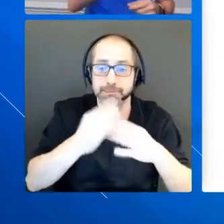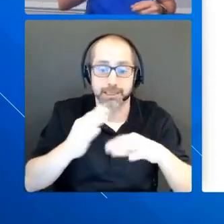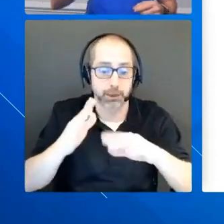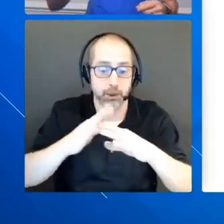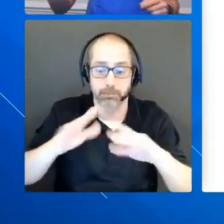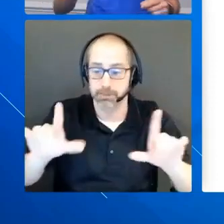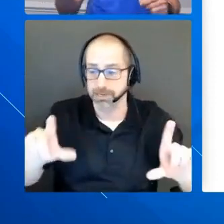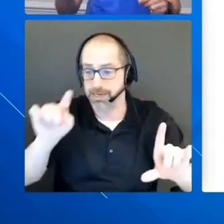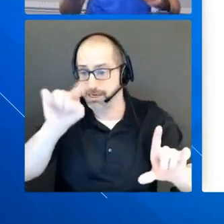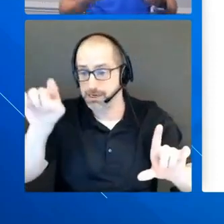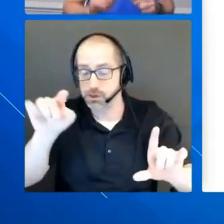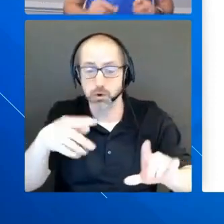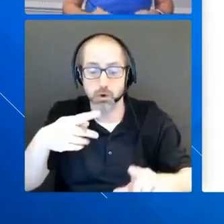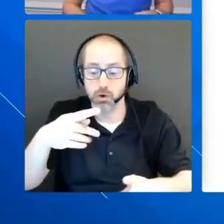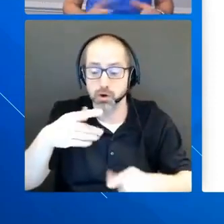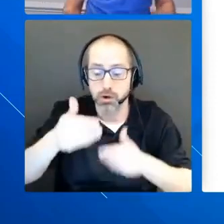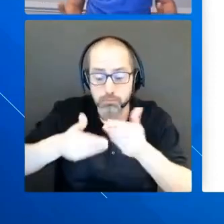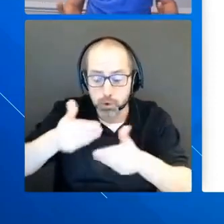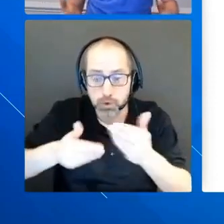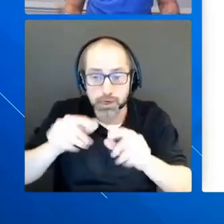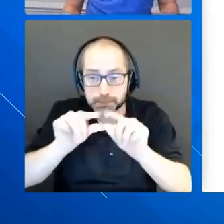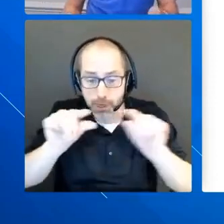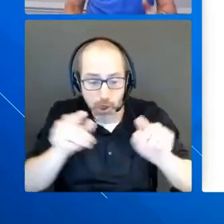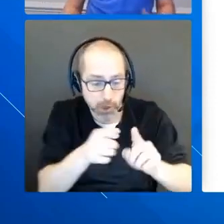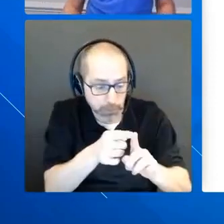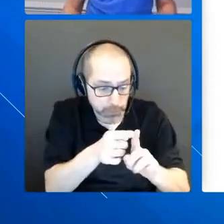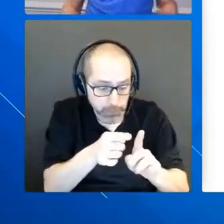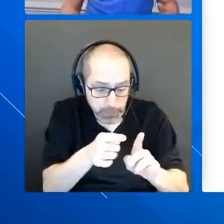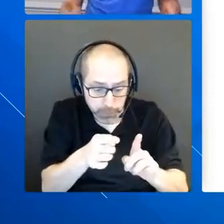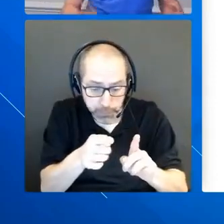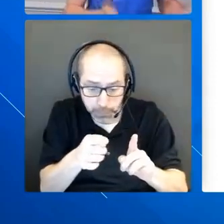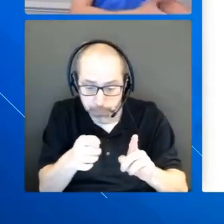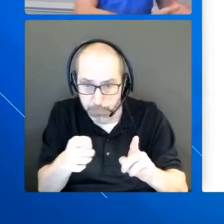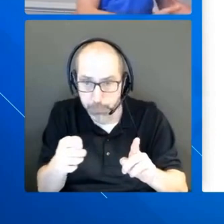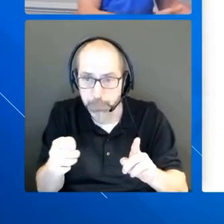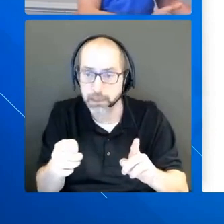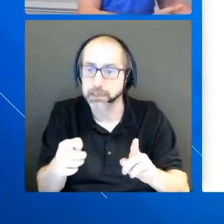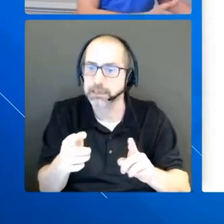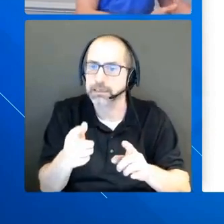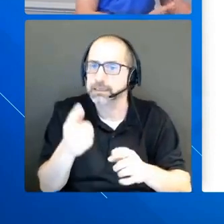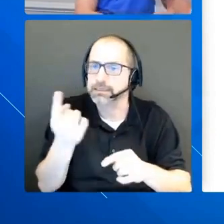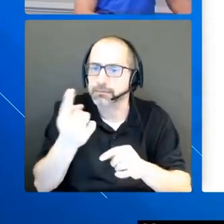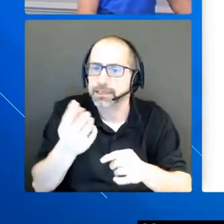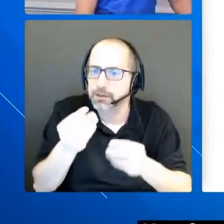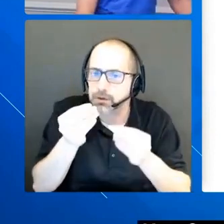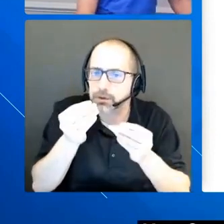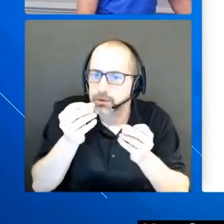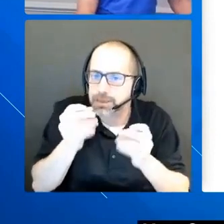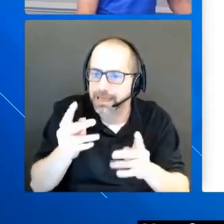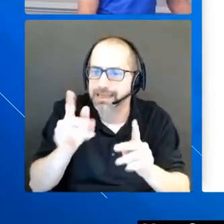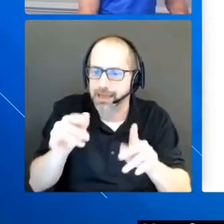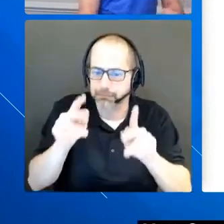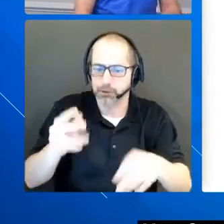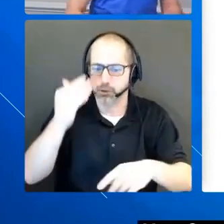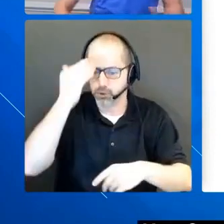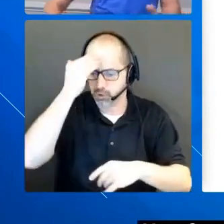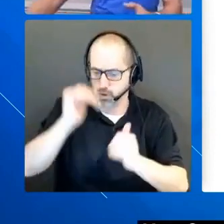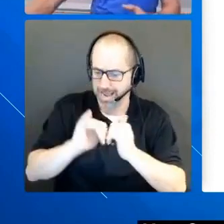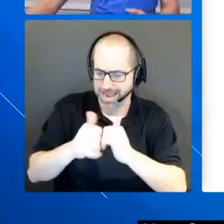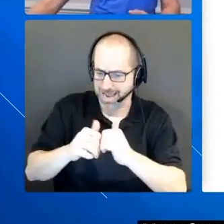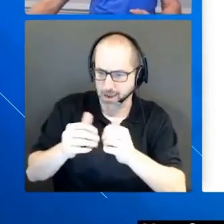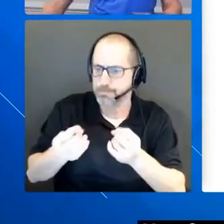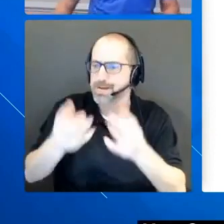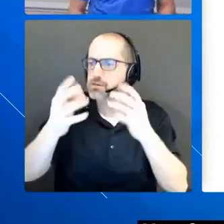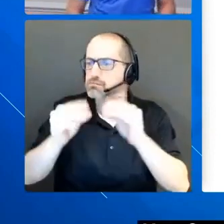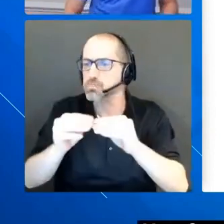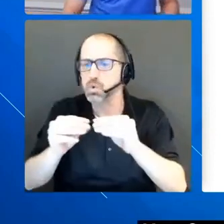call the breadcrumb cookies or whatever it is? Anything to let people know how far along you are in this relatively complicated workflow and how